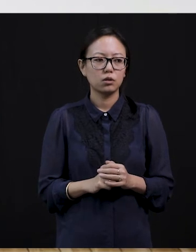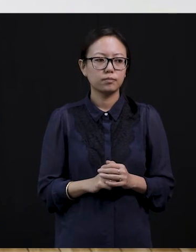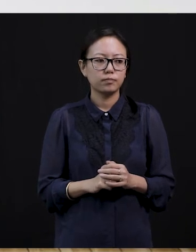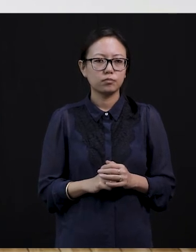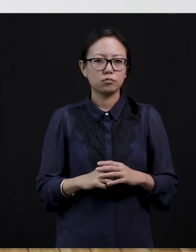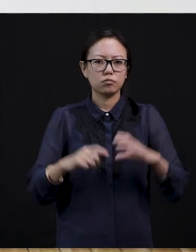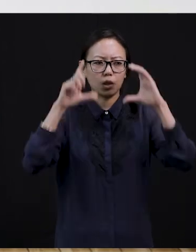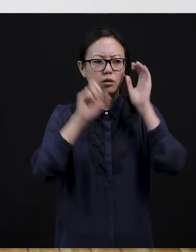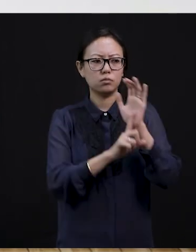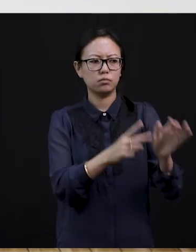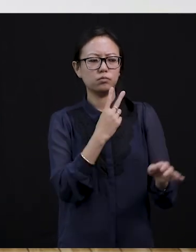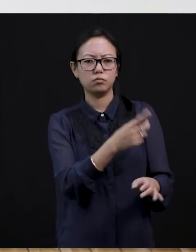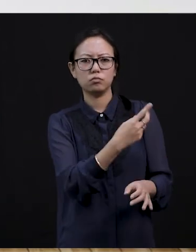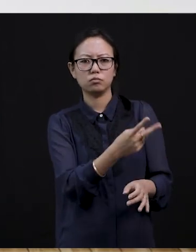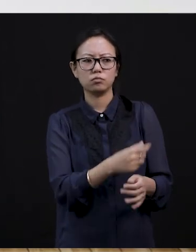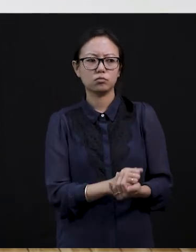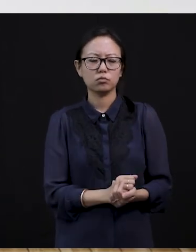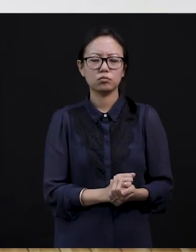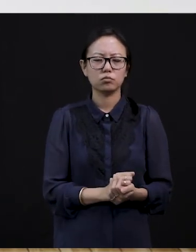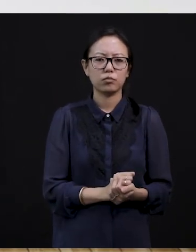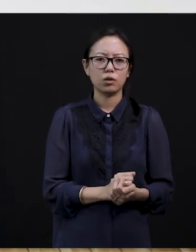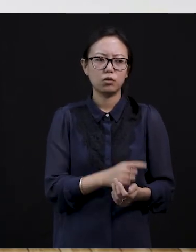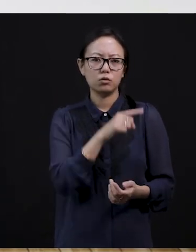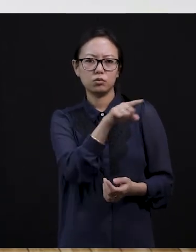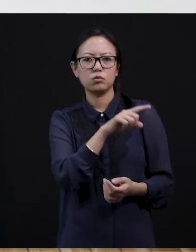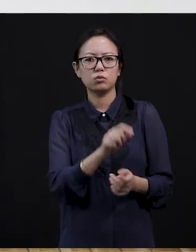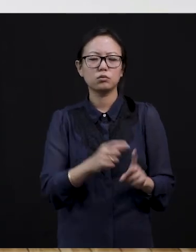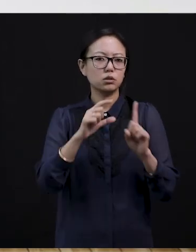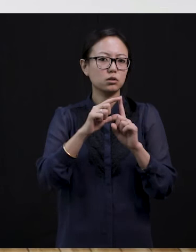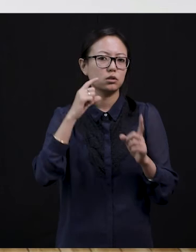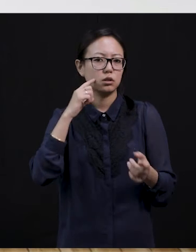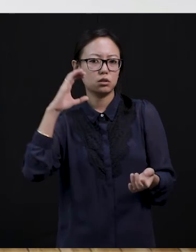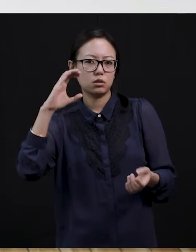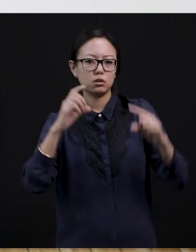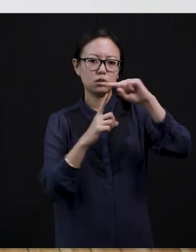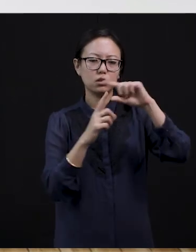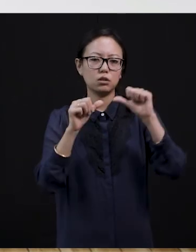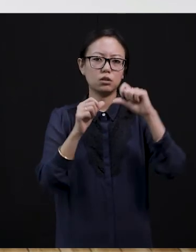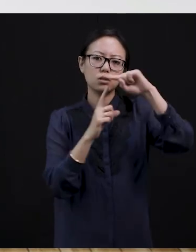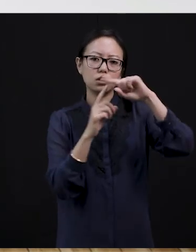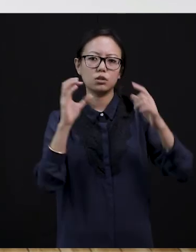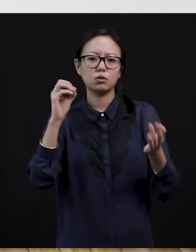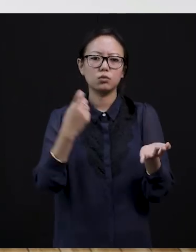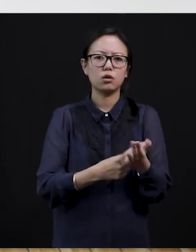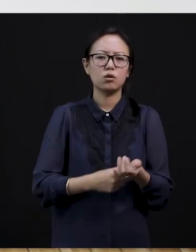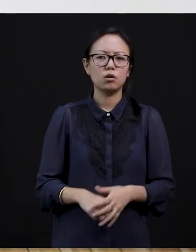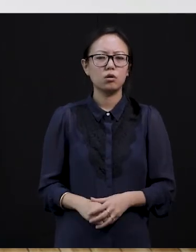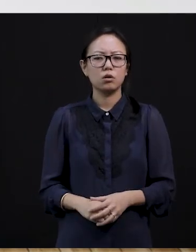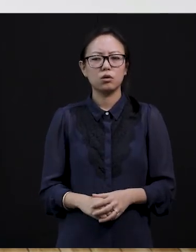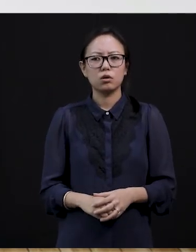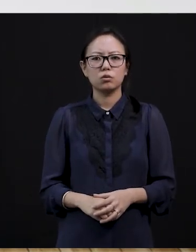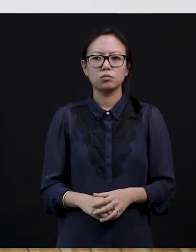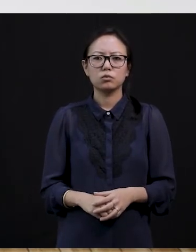one from Korea is the living dictator, the other two have died. So the dictators that